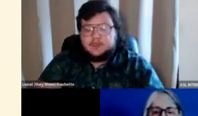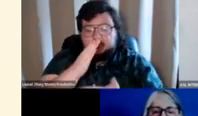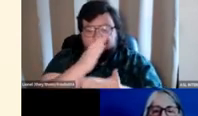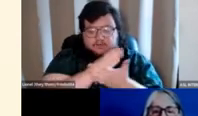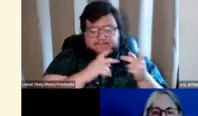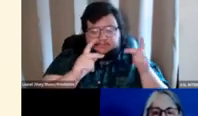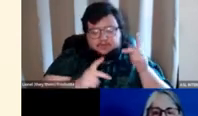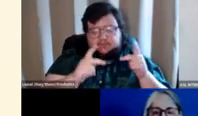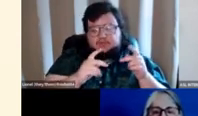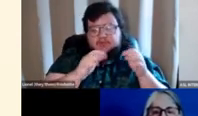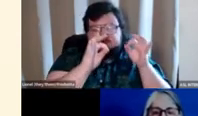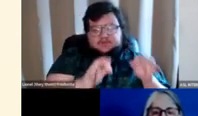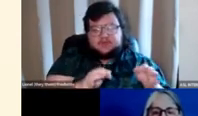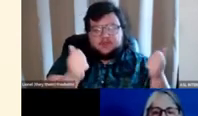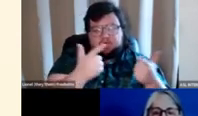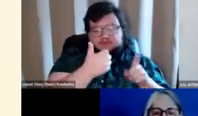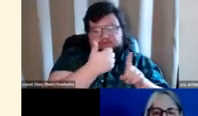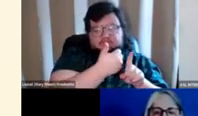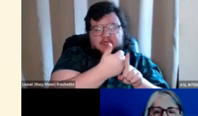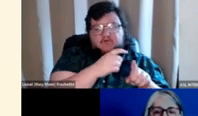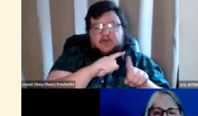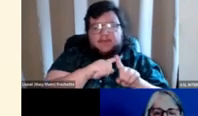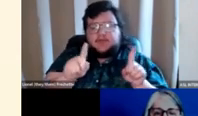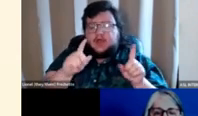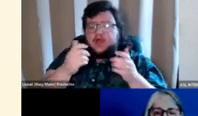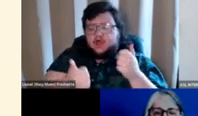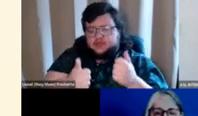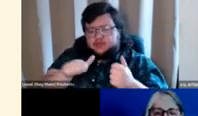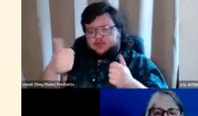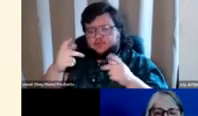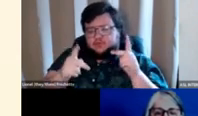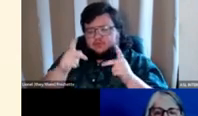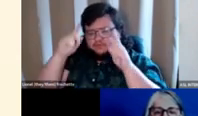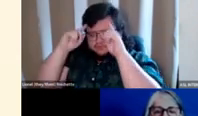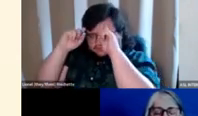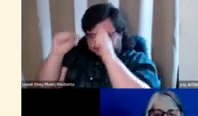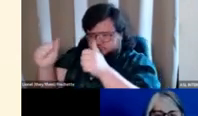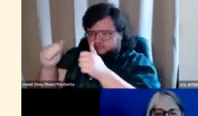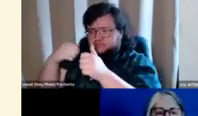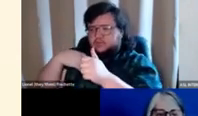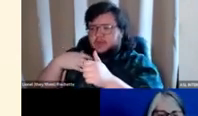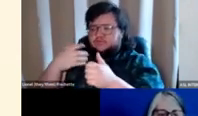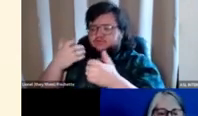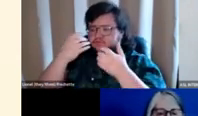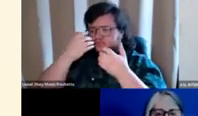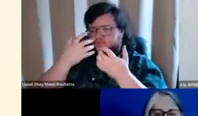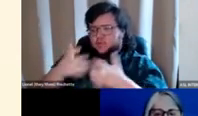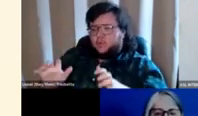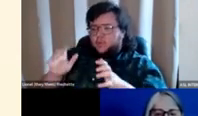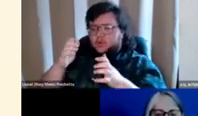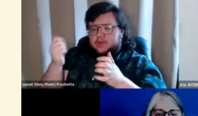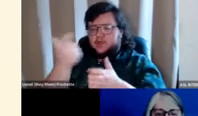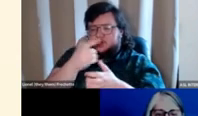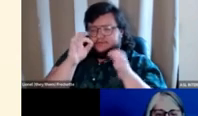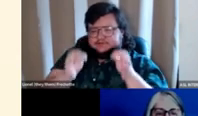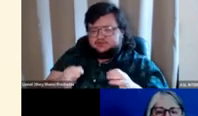Some people can make decisions on their own, and some people require some input or advice or information in order to make their